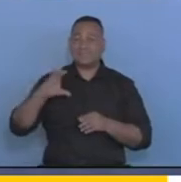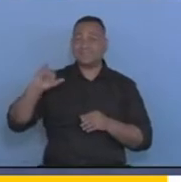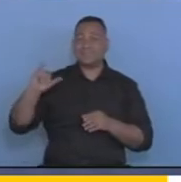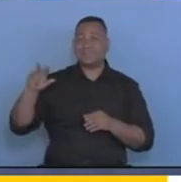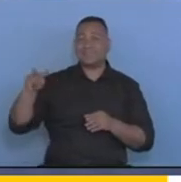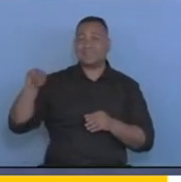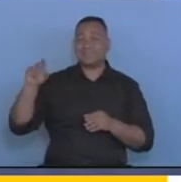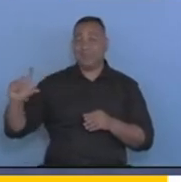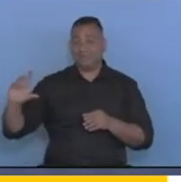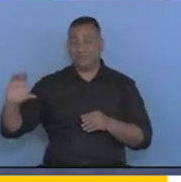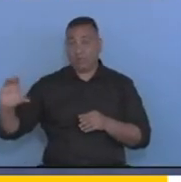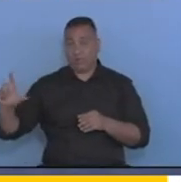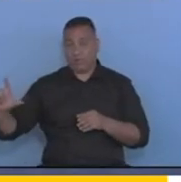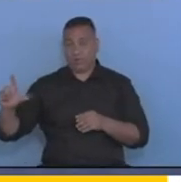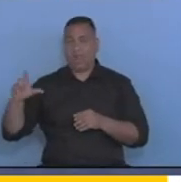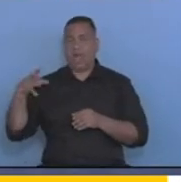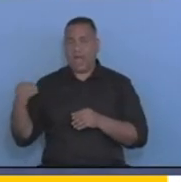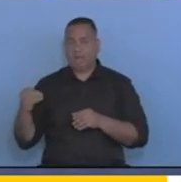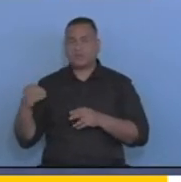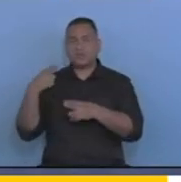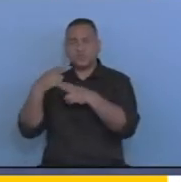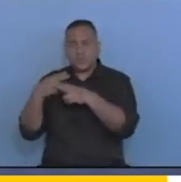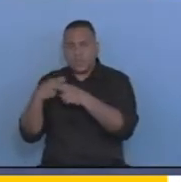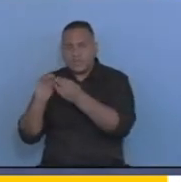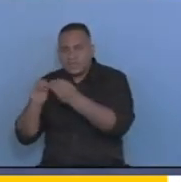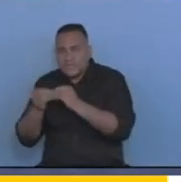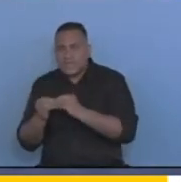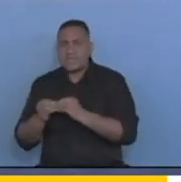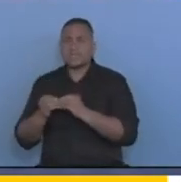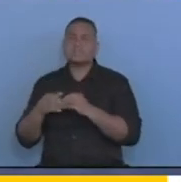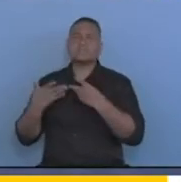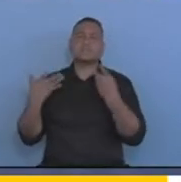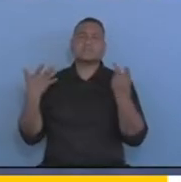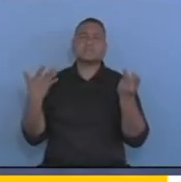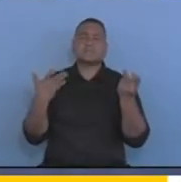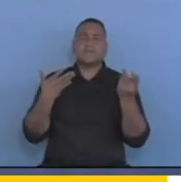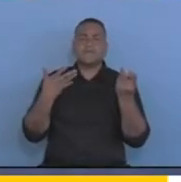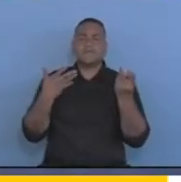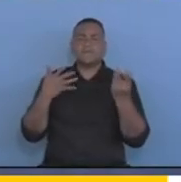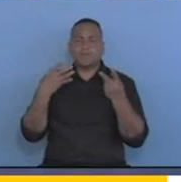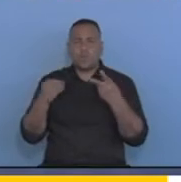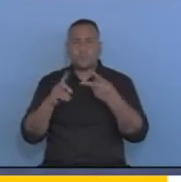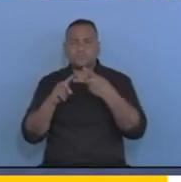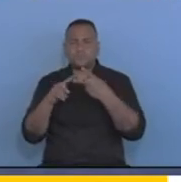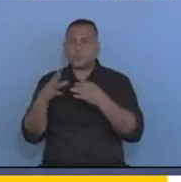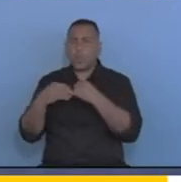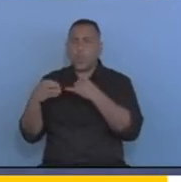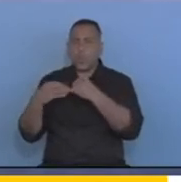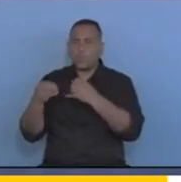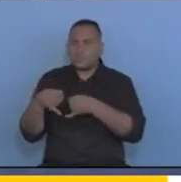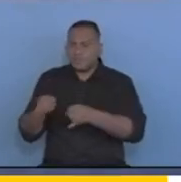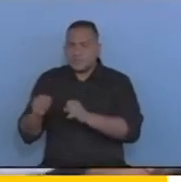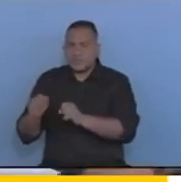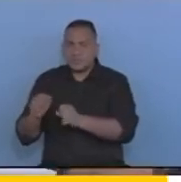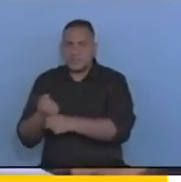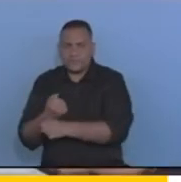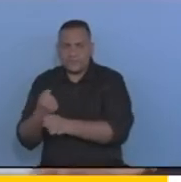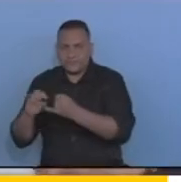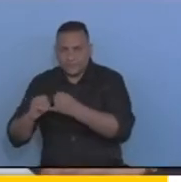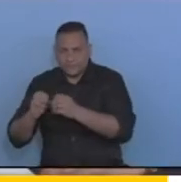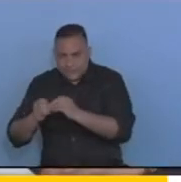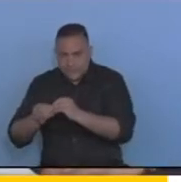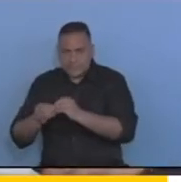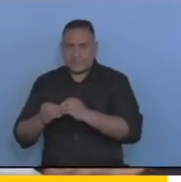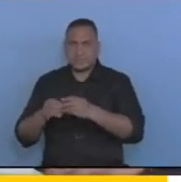number one. I'm not being biased though. There's also carpentry, joiner and machinist, painting, and bricklaying.